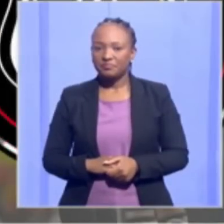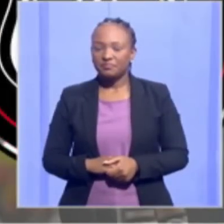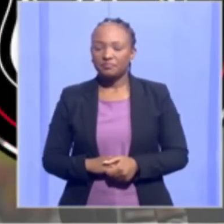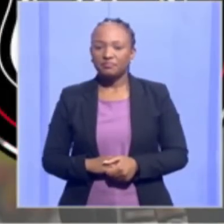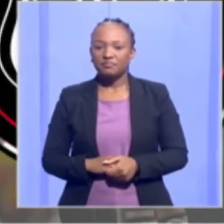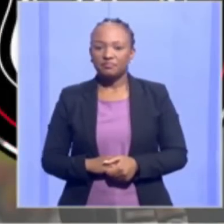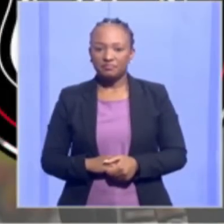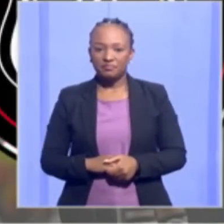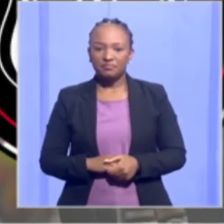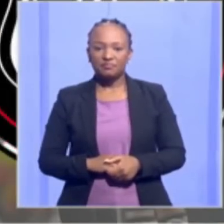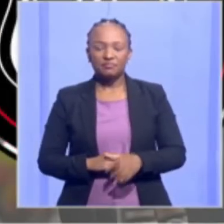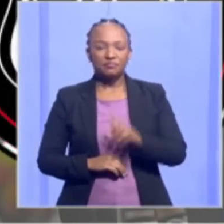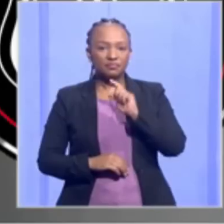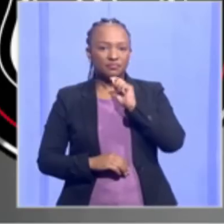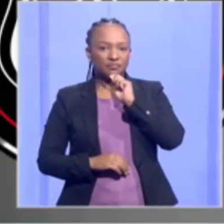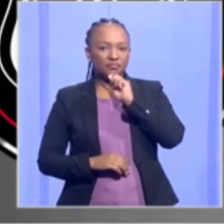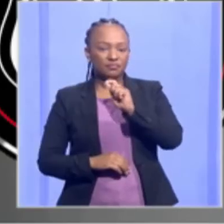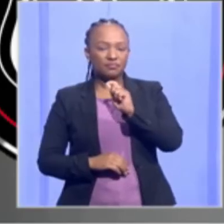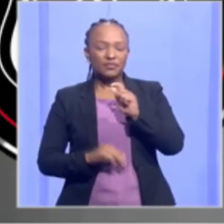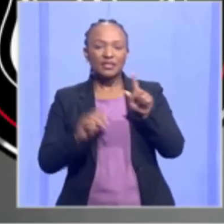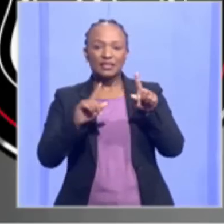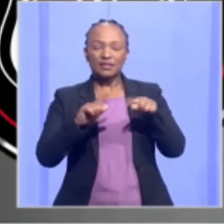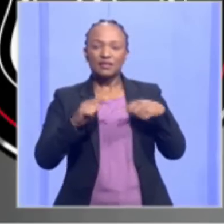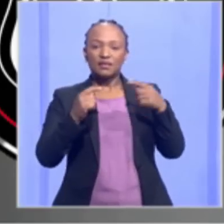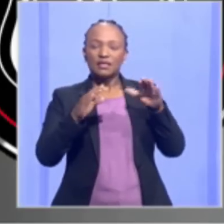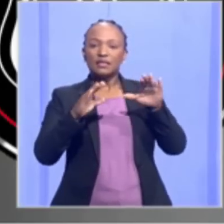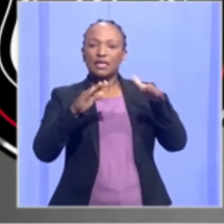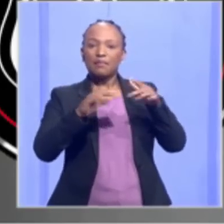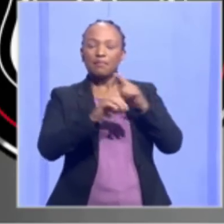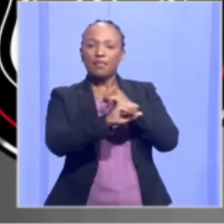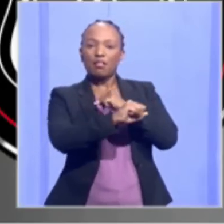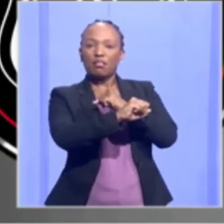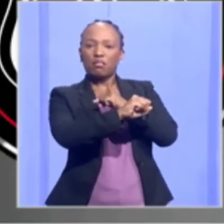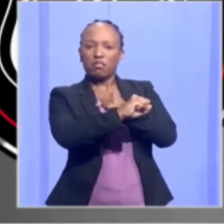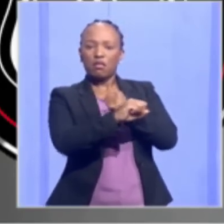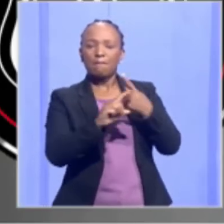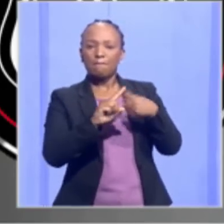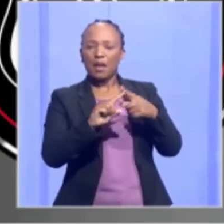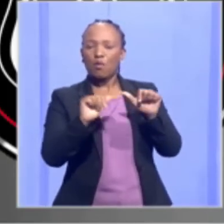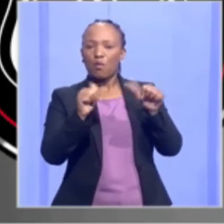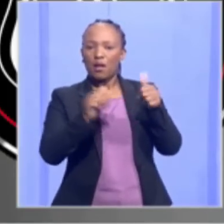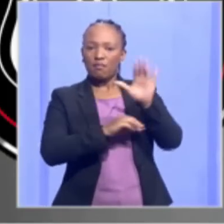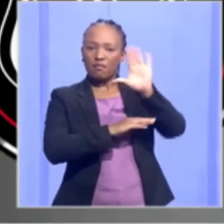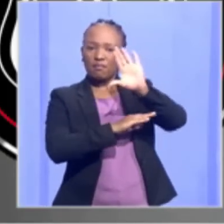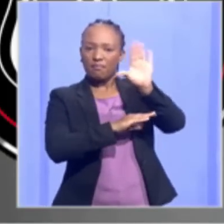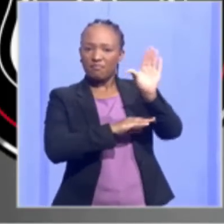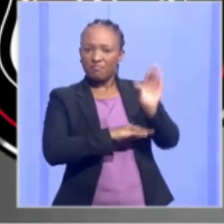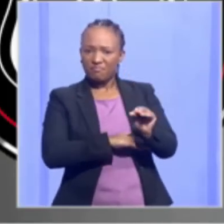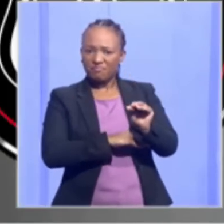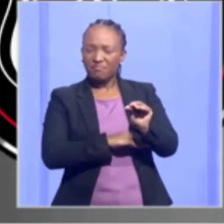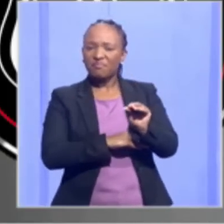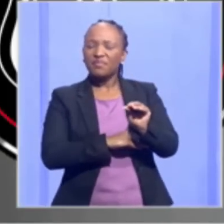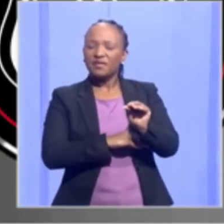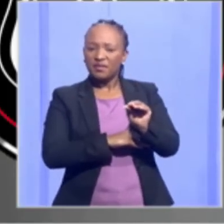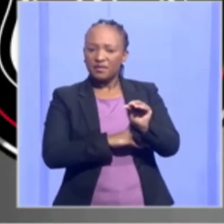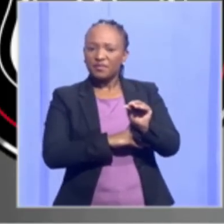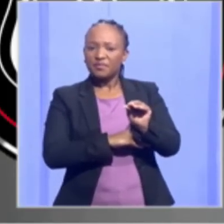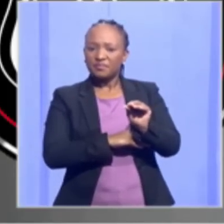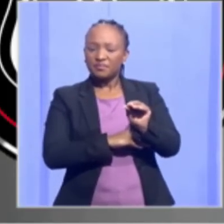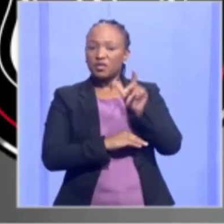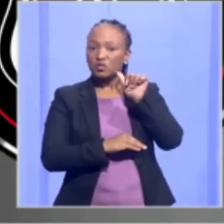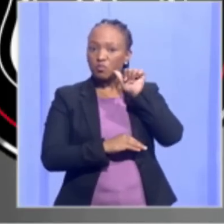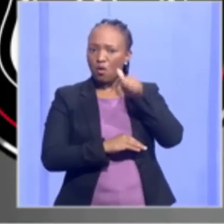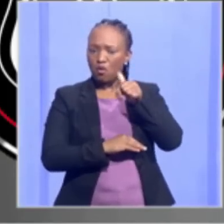Nnete gore setlhopha sa Orlando Pirates se bapala ga botse dipapadi tsa Afrika. Lebile ke bona se di tsupa ga bonolo papadi ya tsona ya go